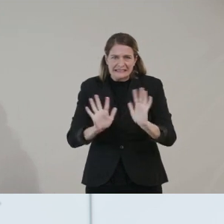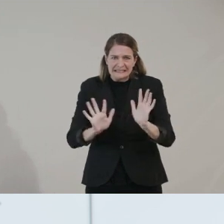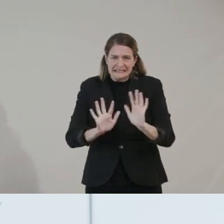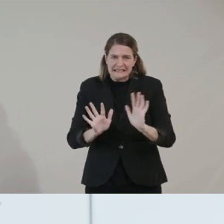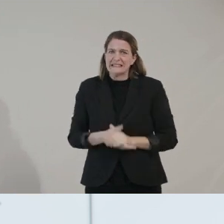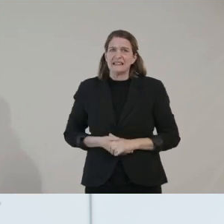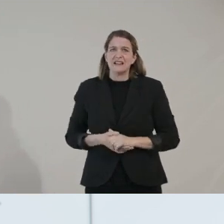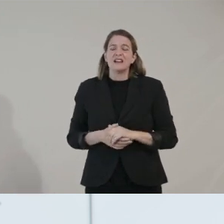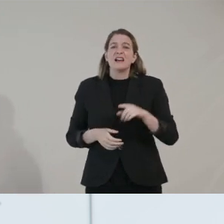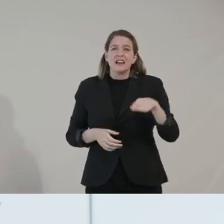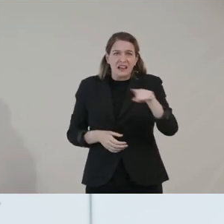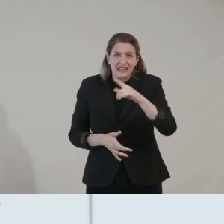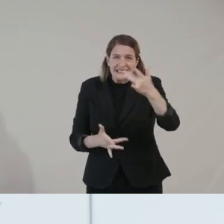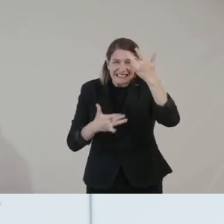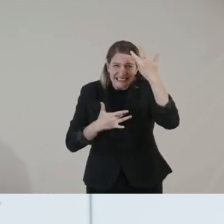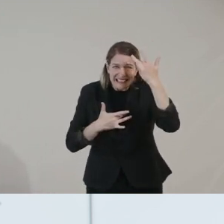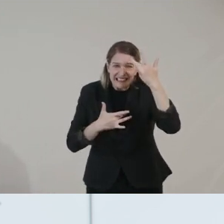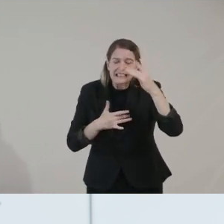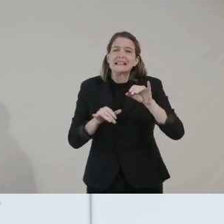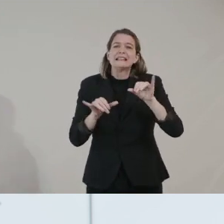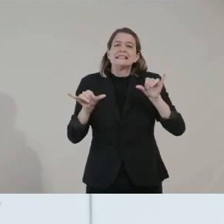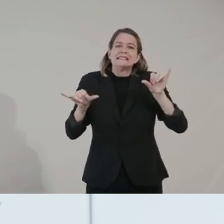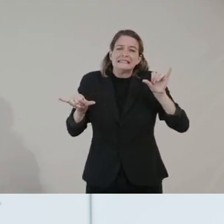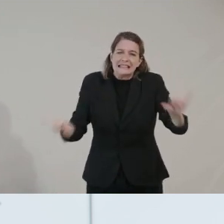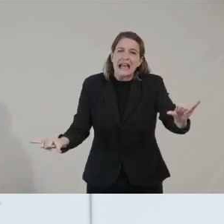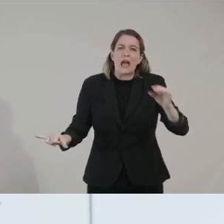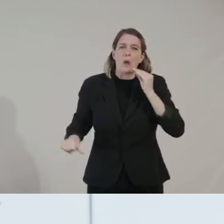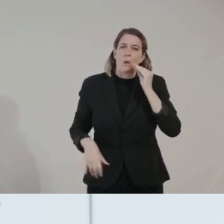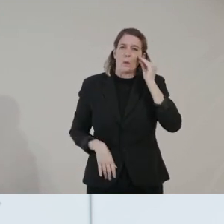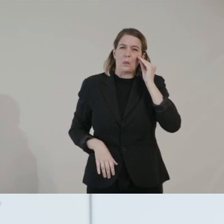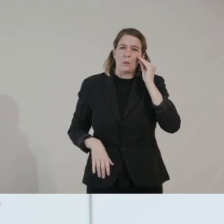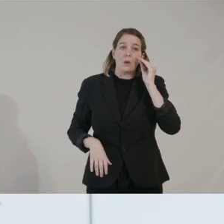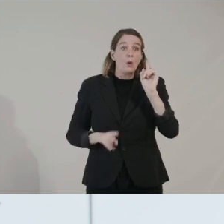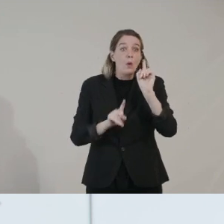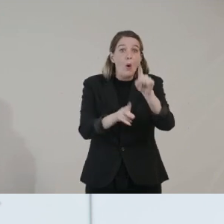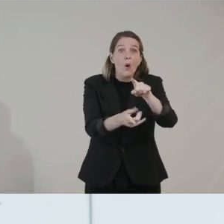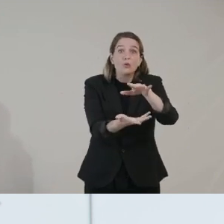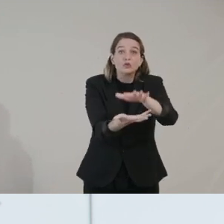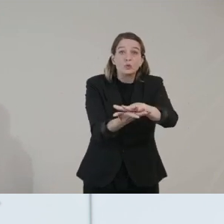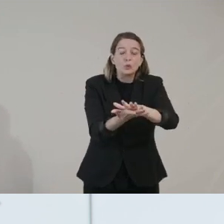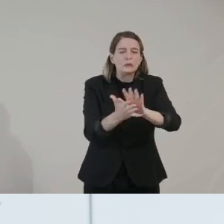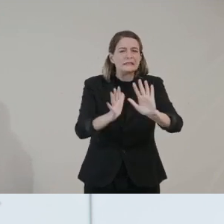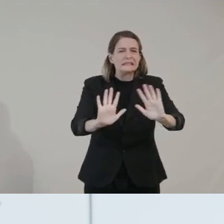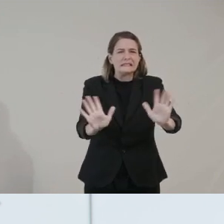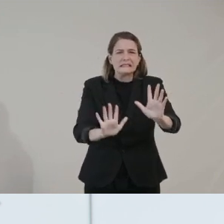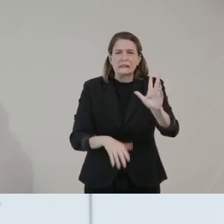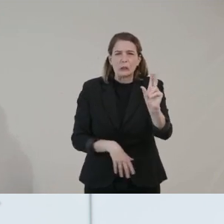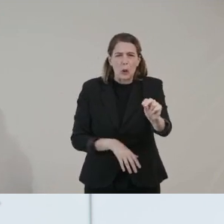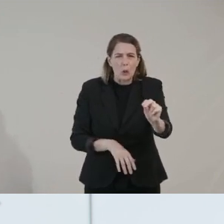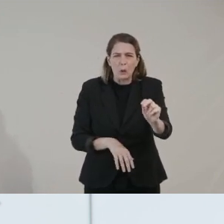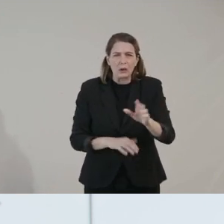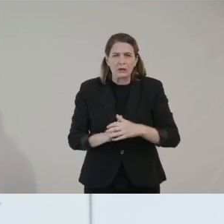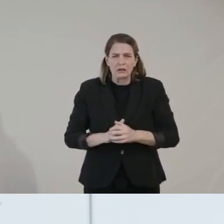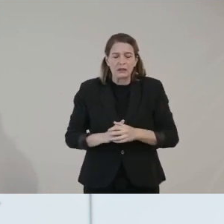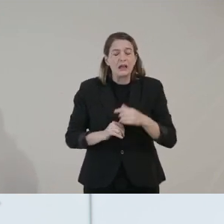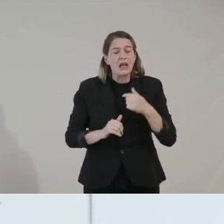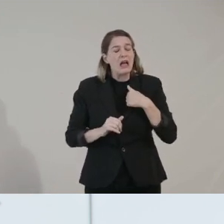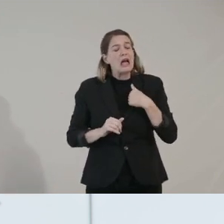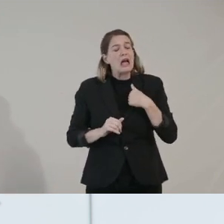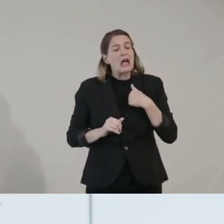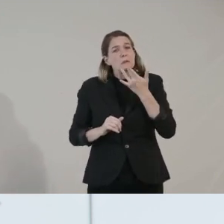home, don't go to school. I'm blessed with a very hardworking and talented senior staff in the